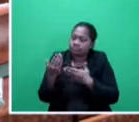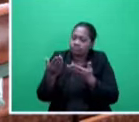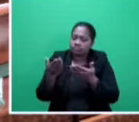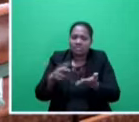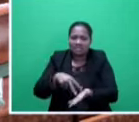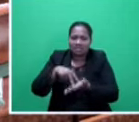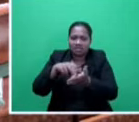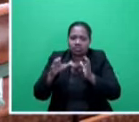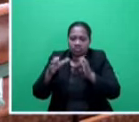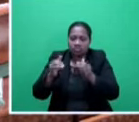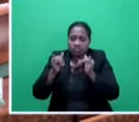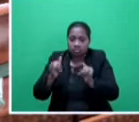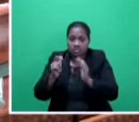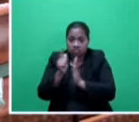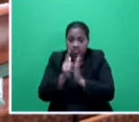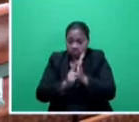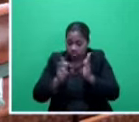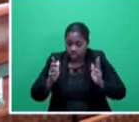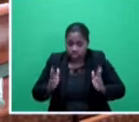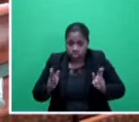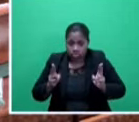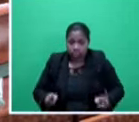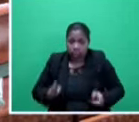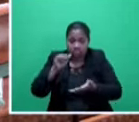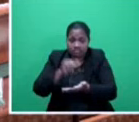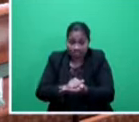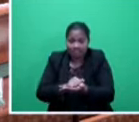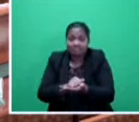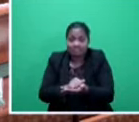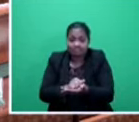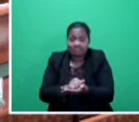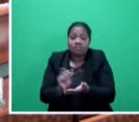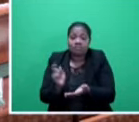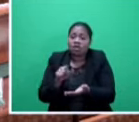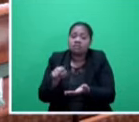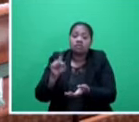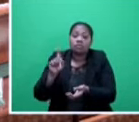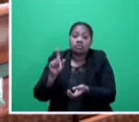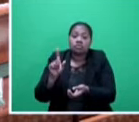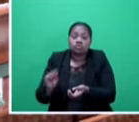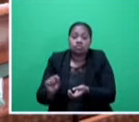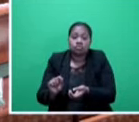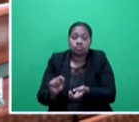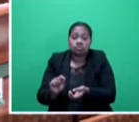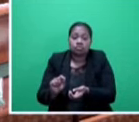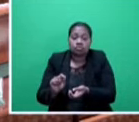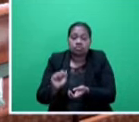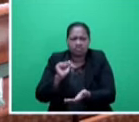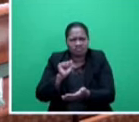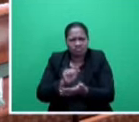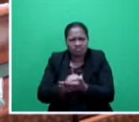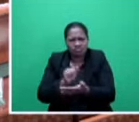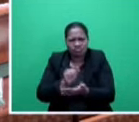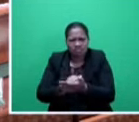Justice, Law and Human Rights to conduct a holistic inquiry into the